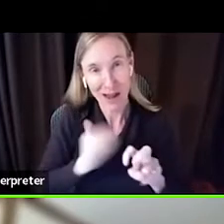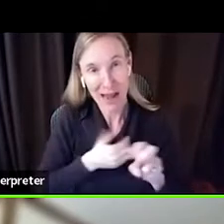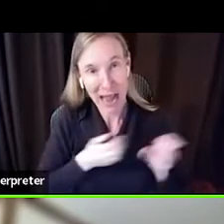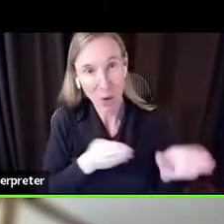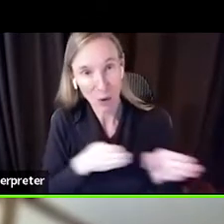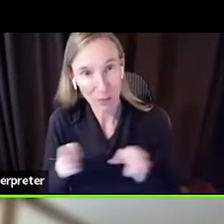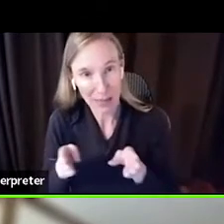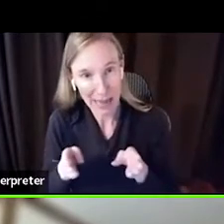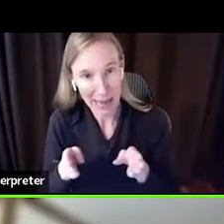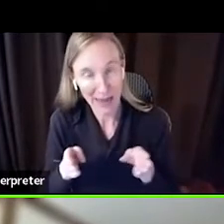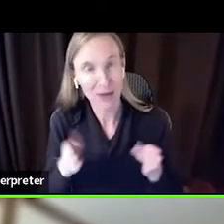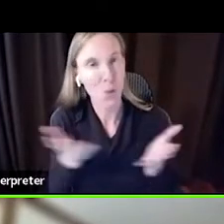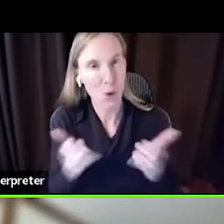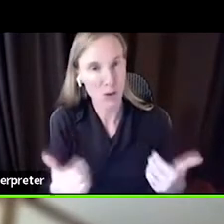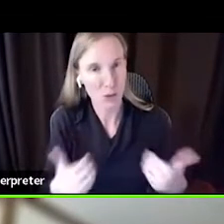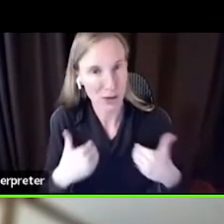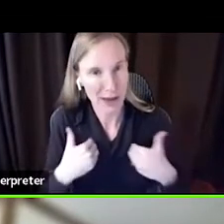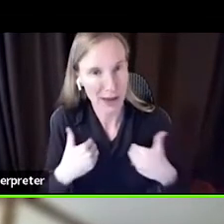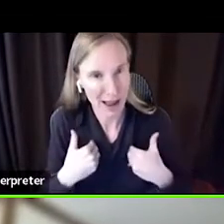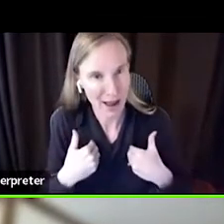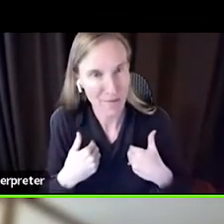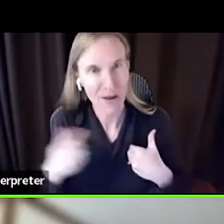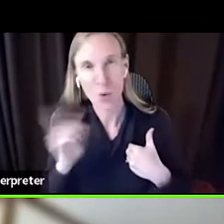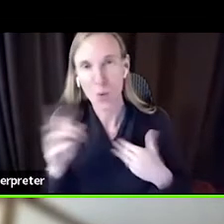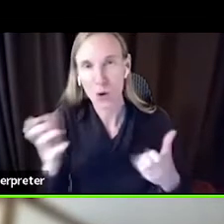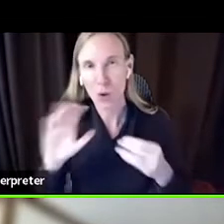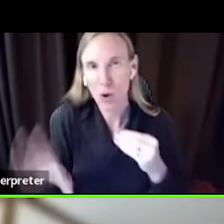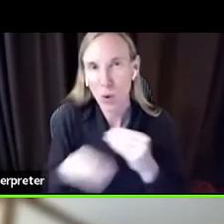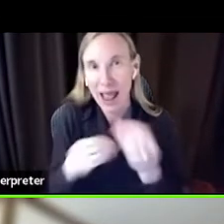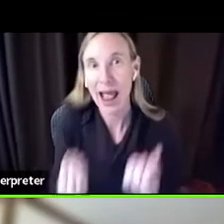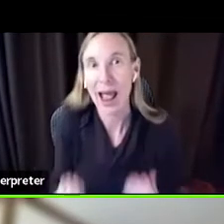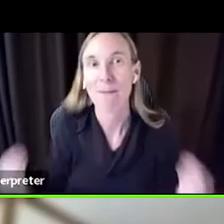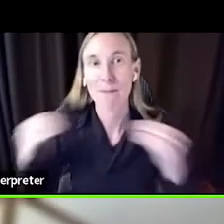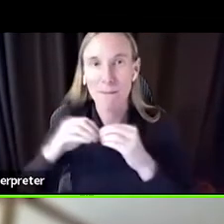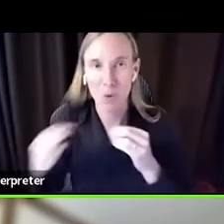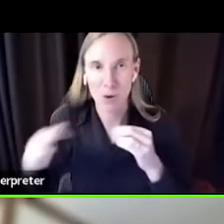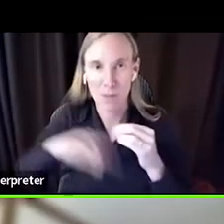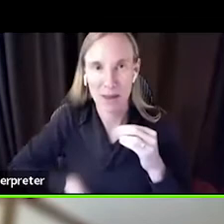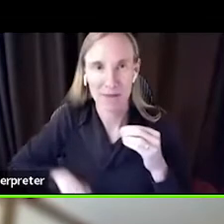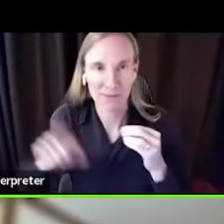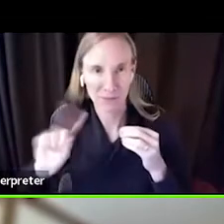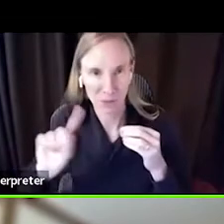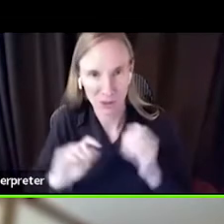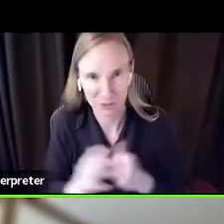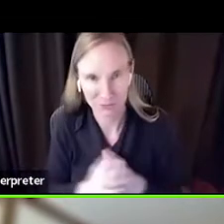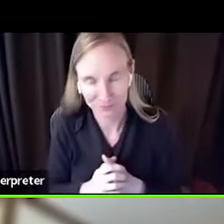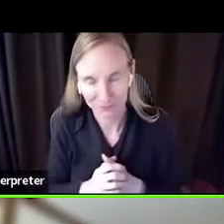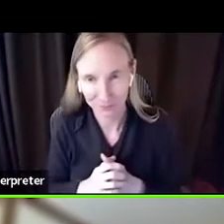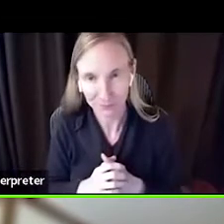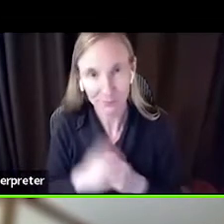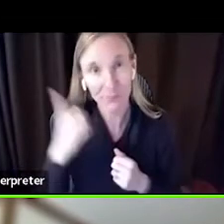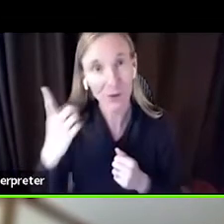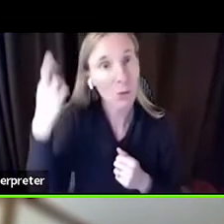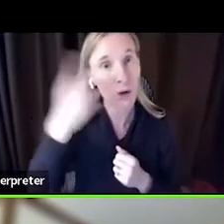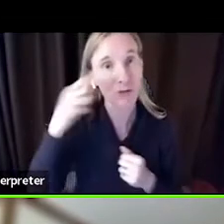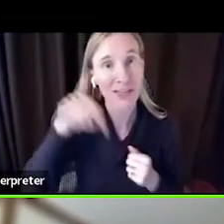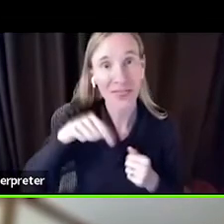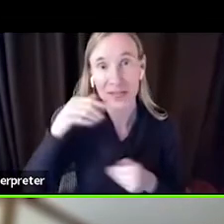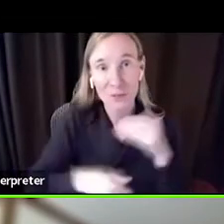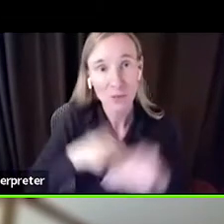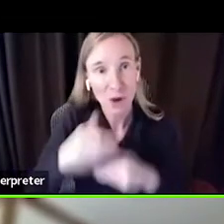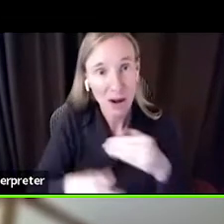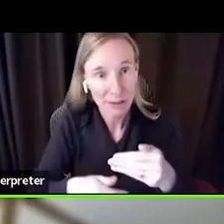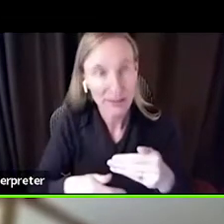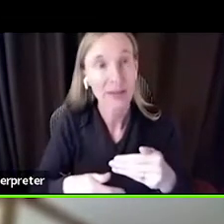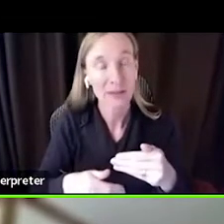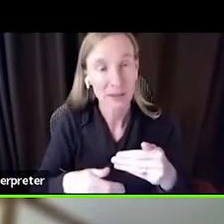add more benefits. One reason that this process is